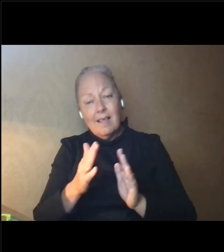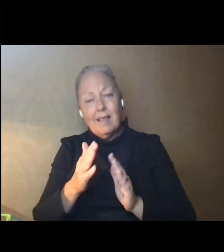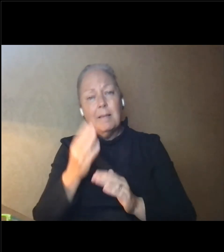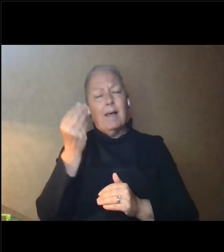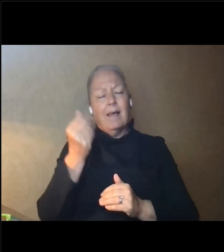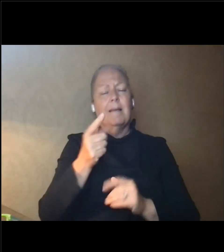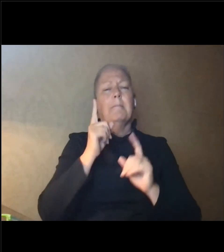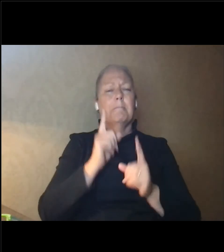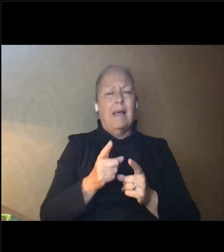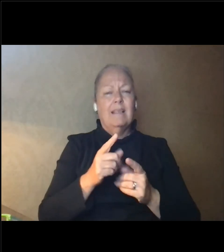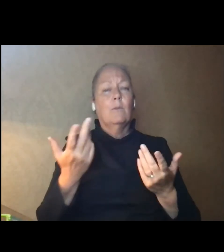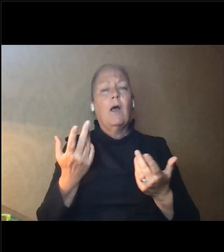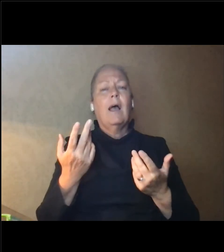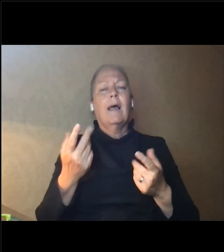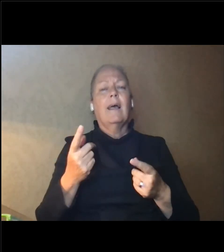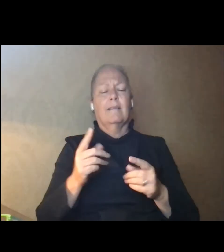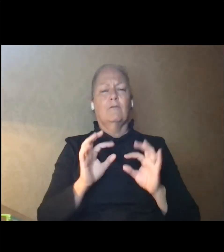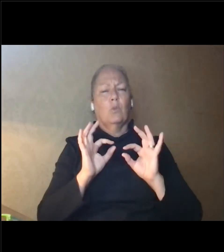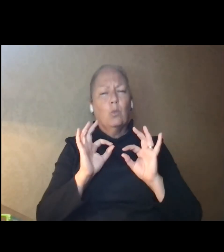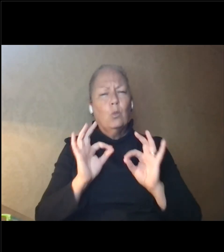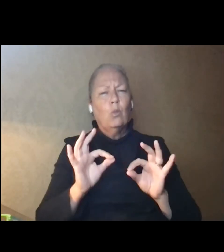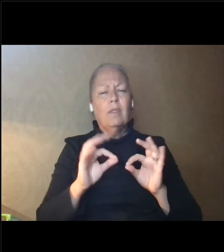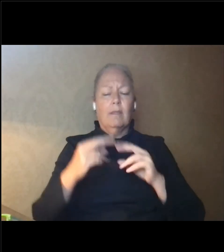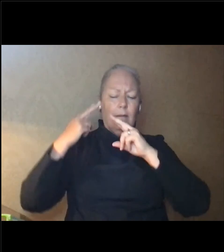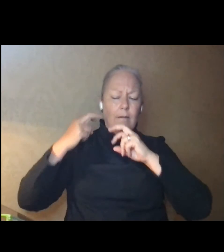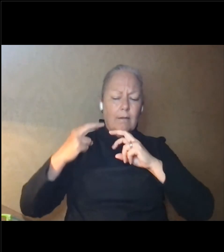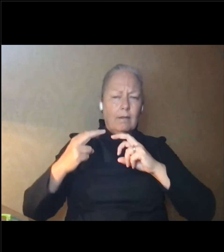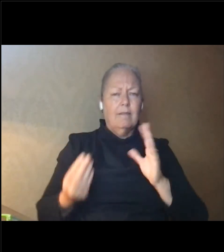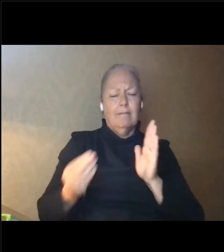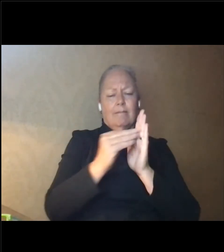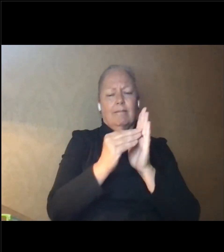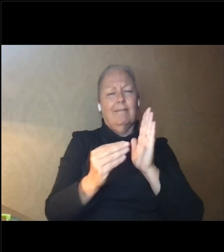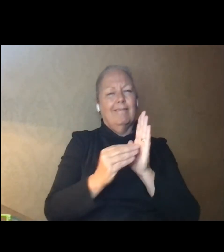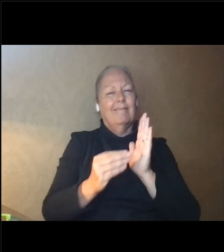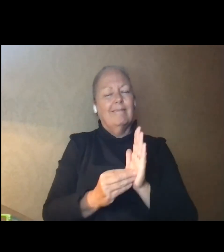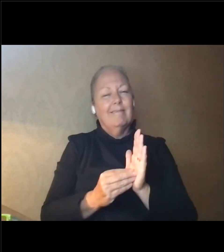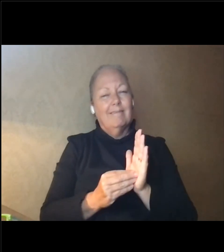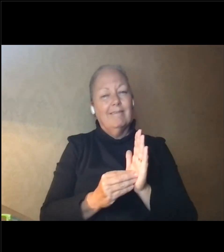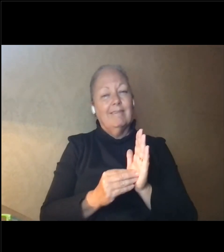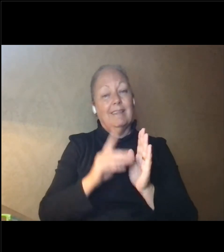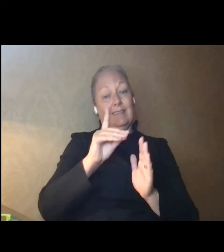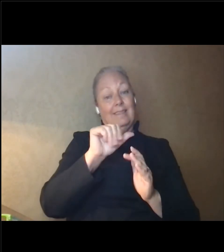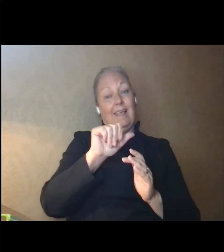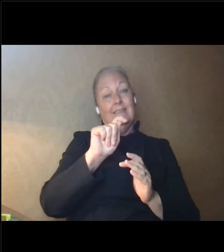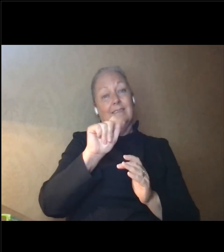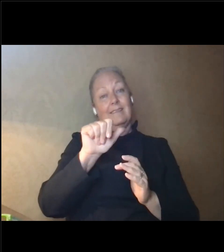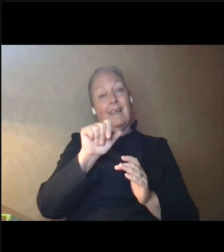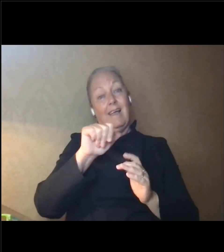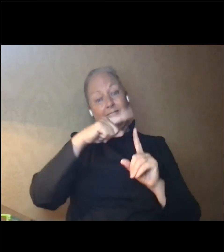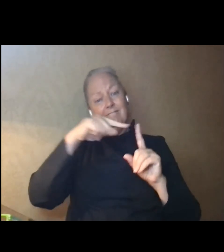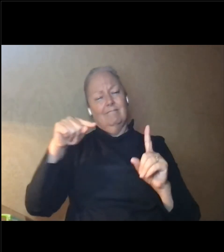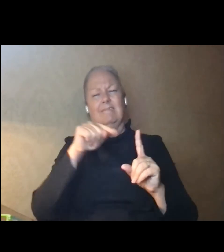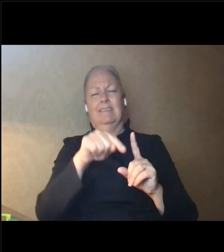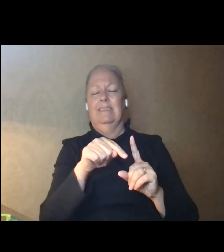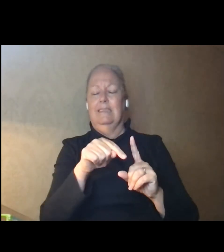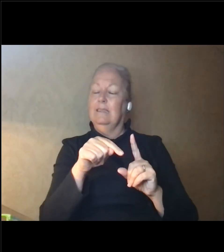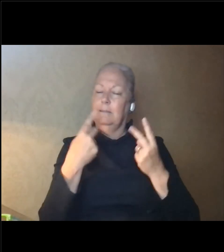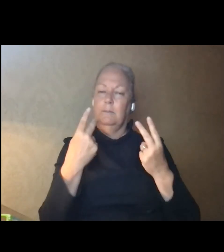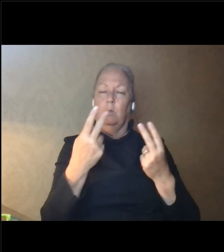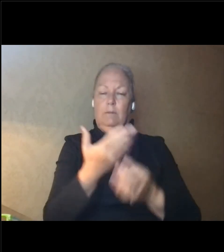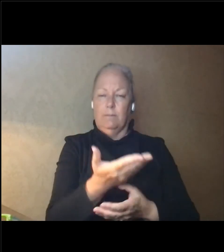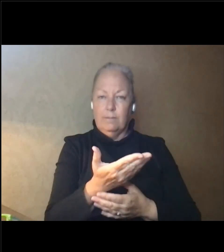that is why we really find that data is very, very critical. And of course, in terms of generation